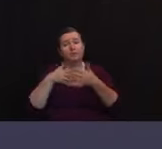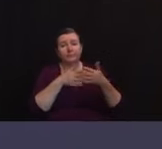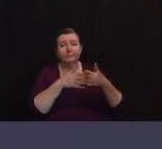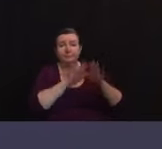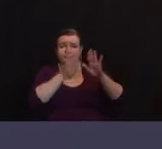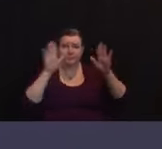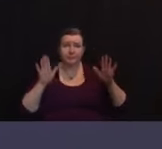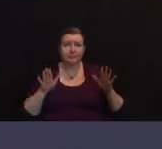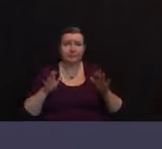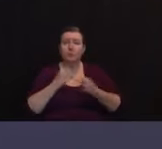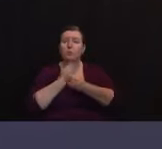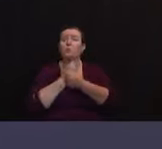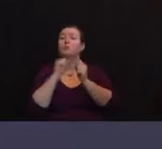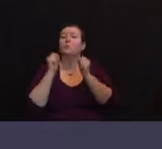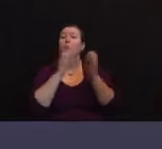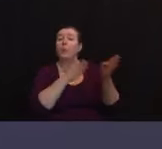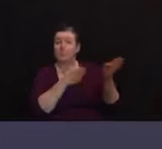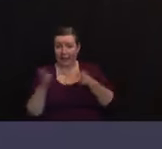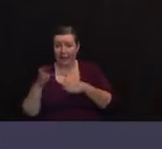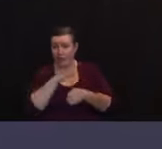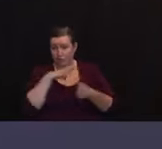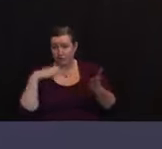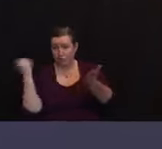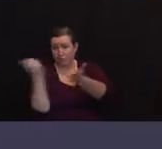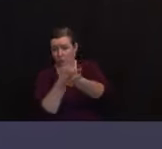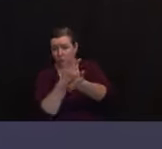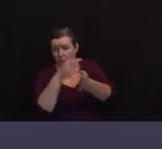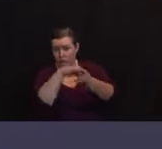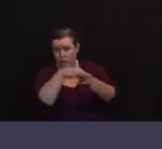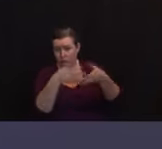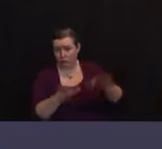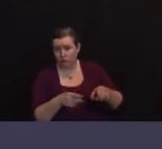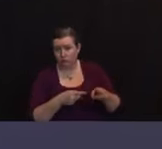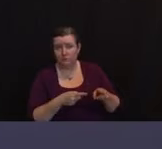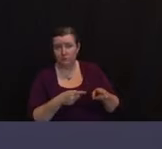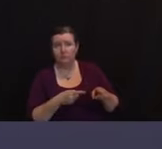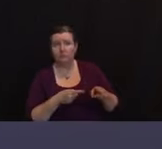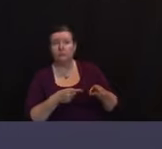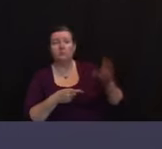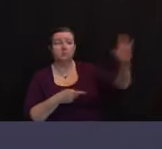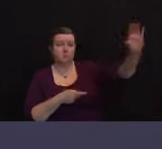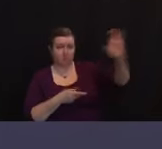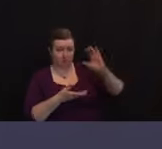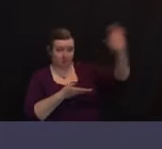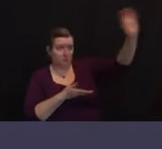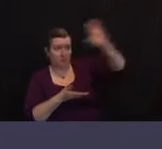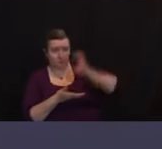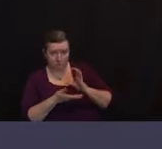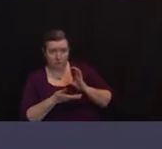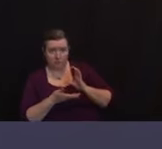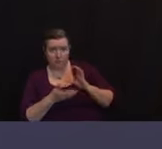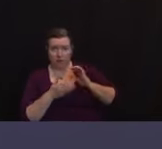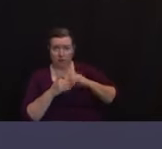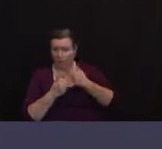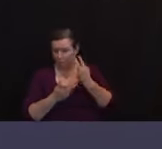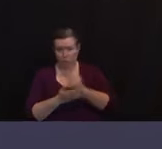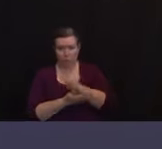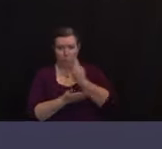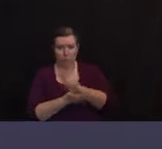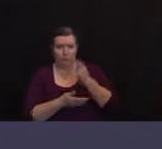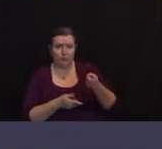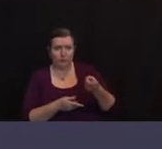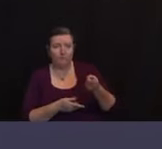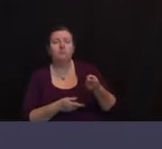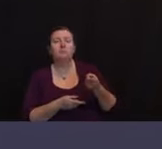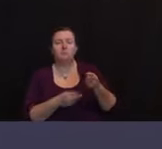we see the deployment of those resources in the state. I've said from the get-go, looking at opportunities to reduce our debt has got to be on